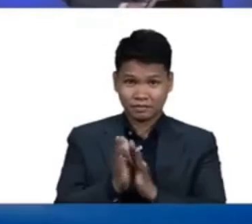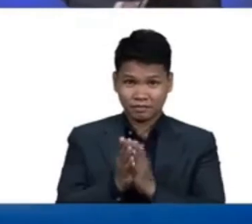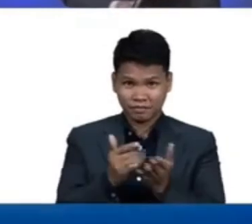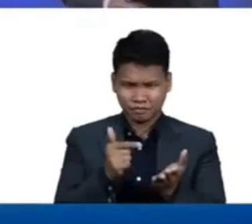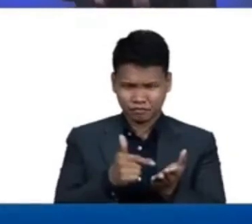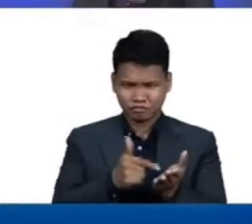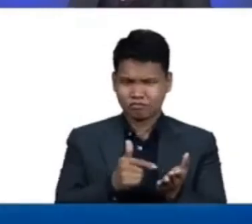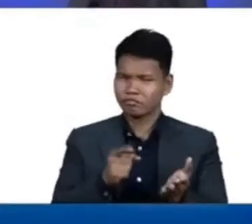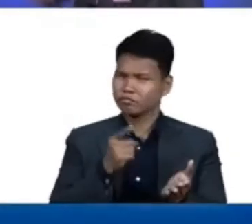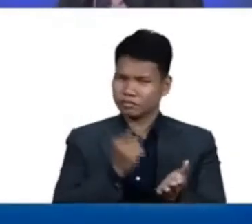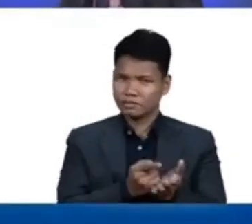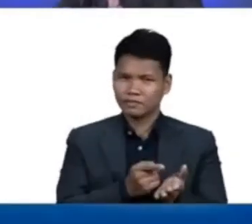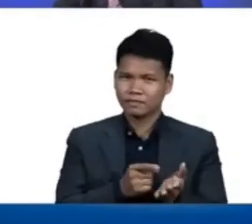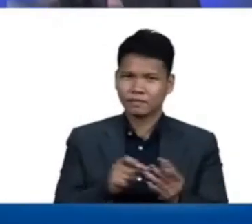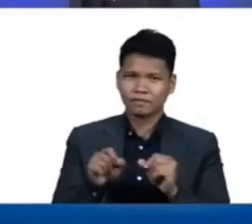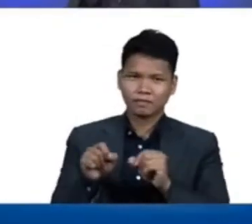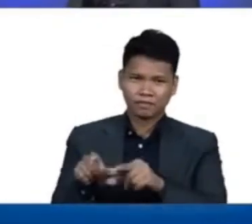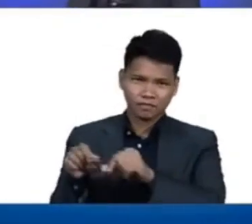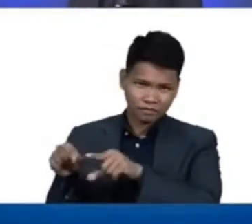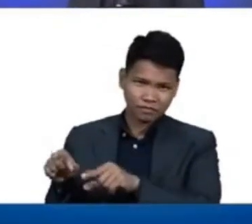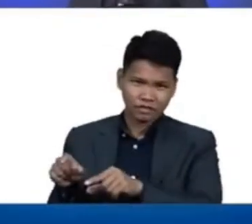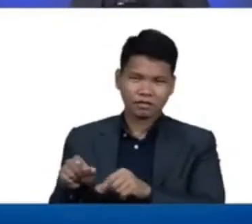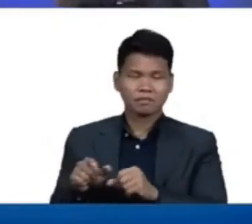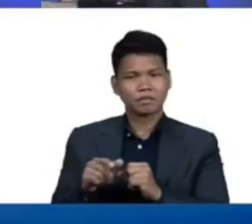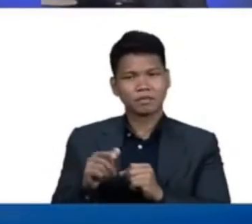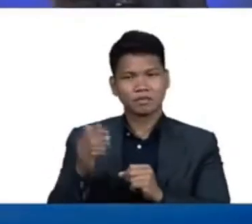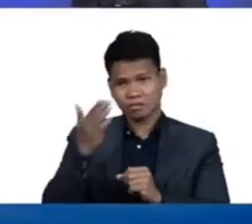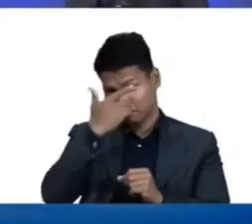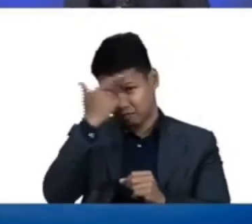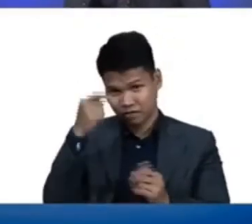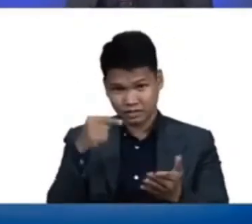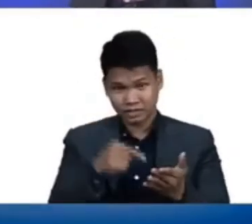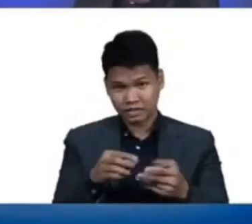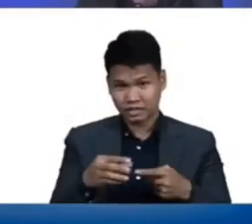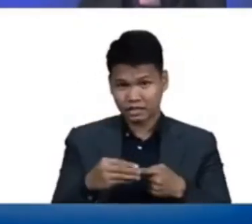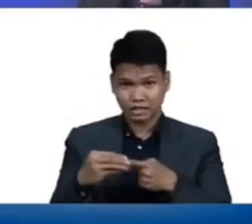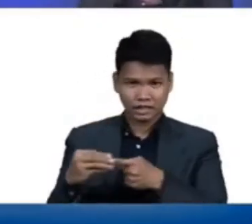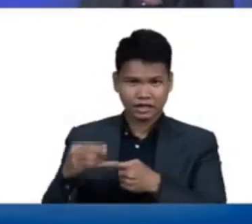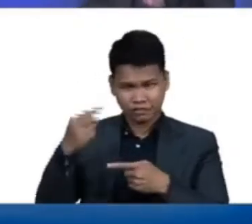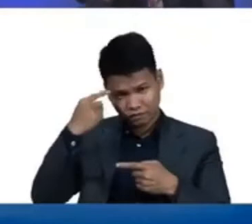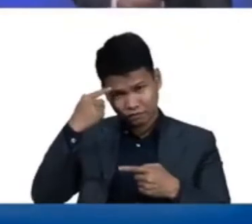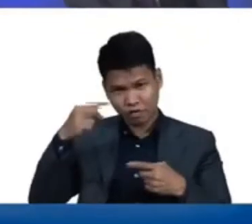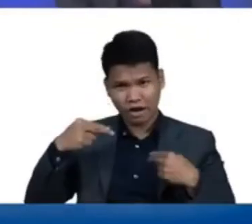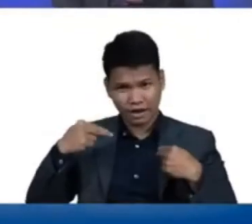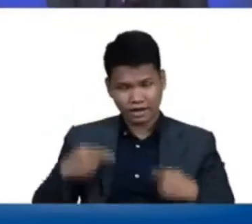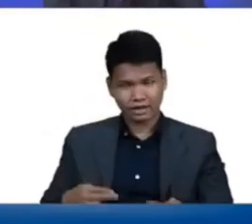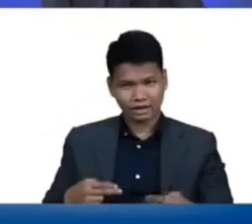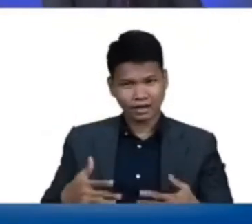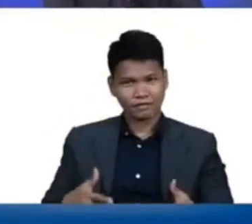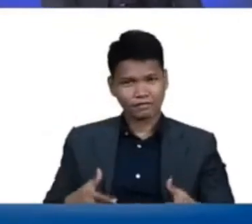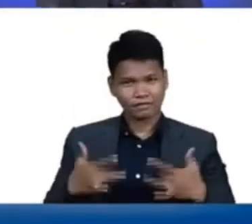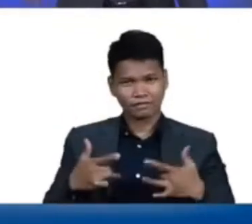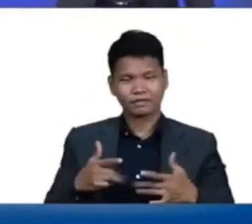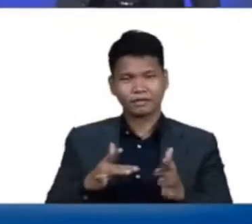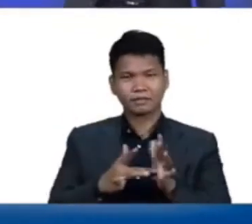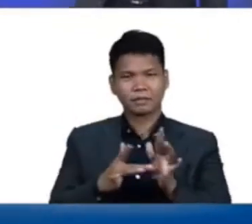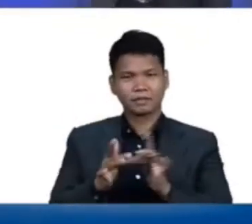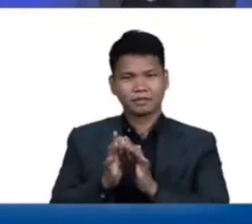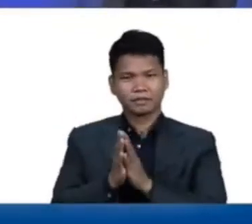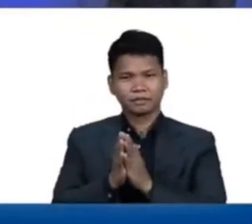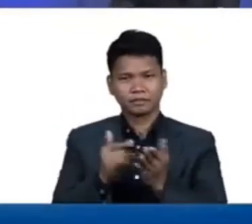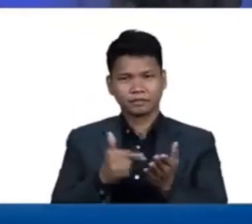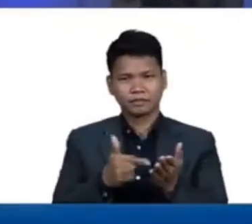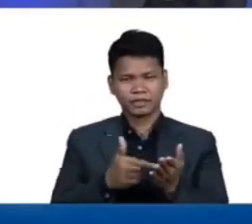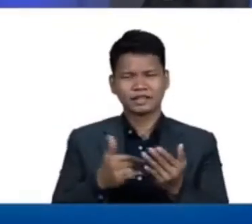guide to a healthier life this is our guide to a healthier spiritual life the bible is still the